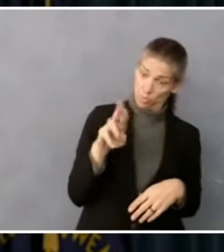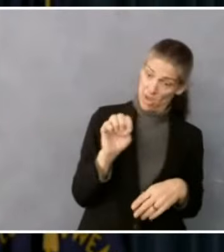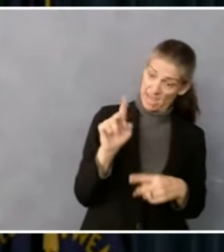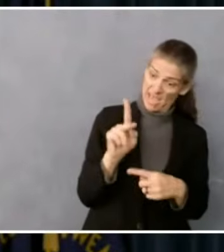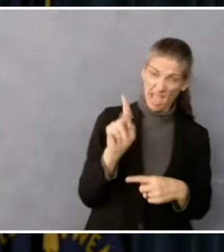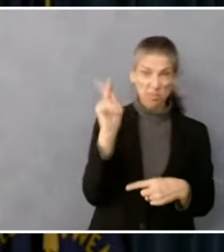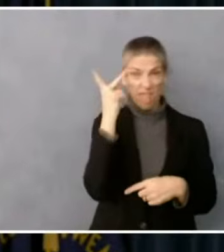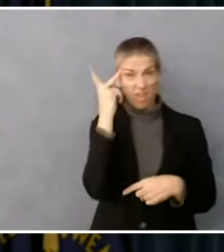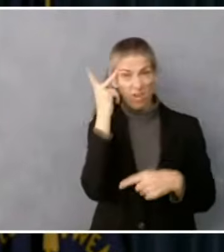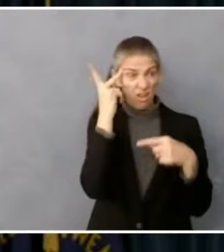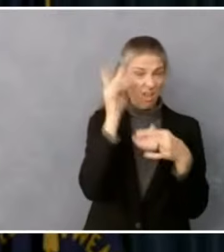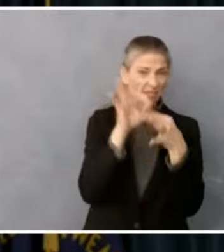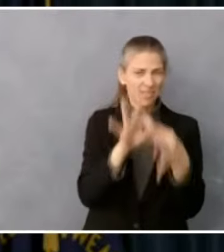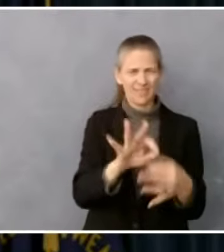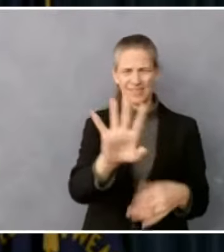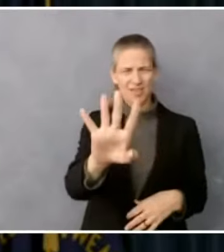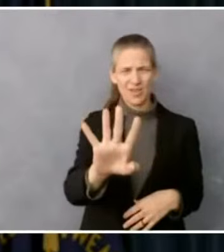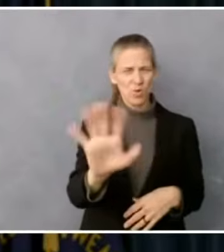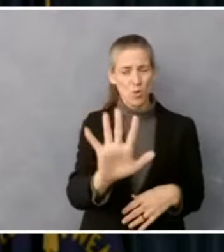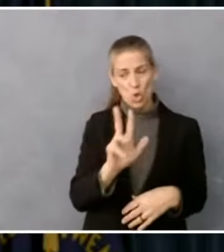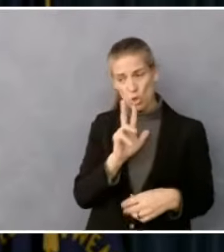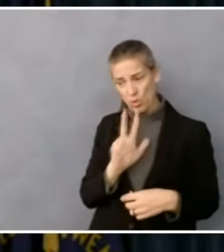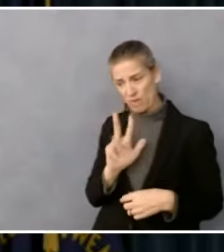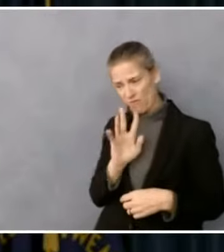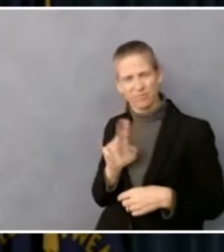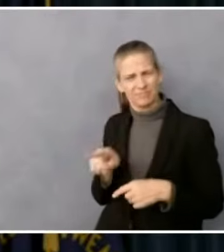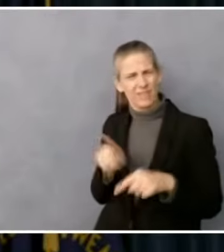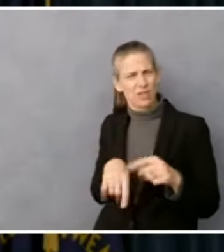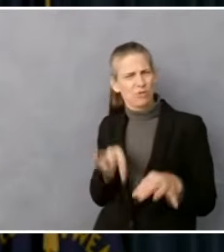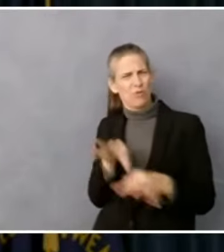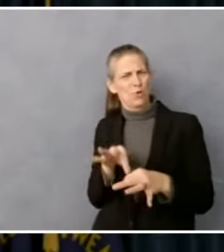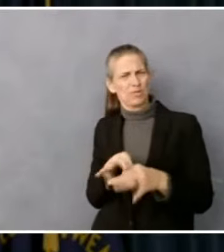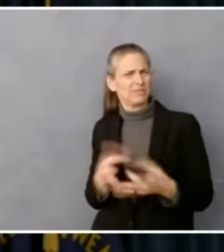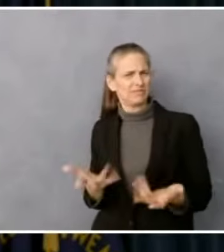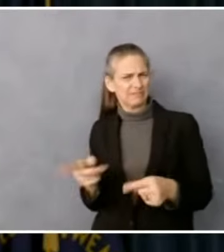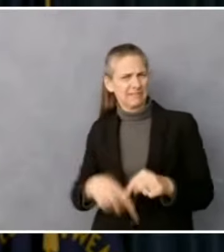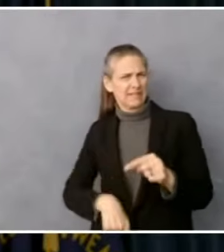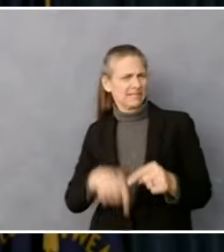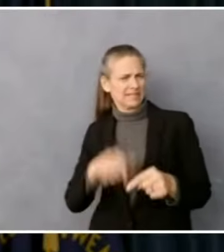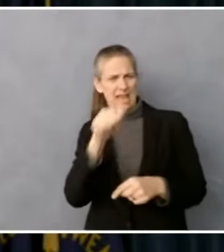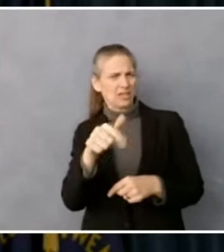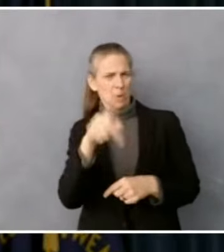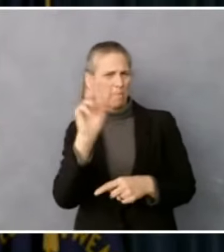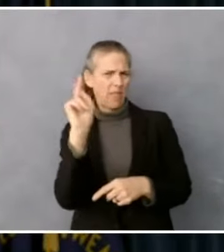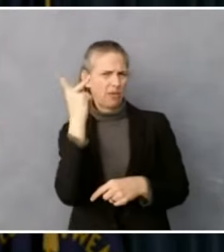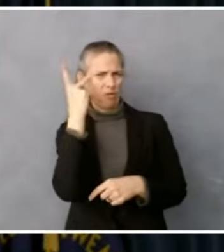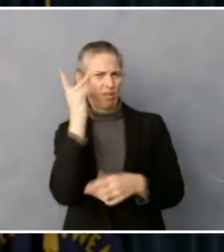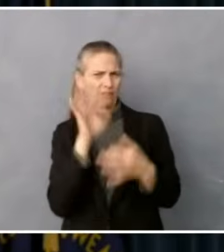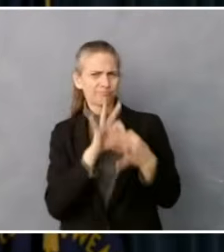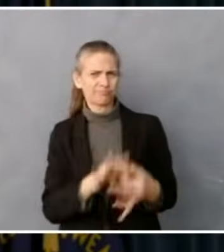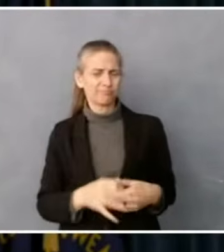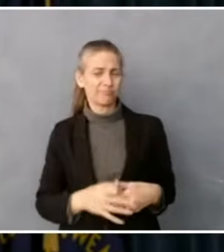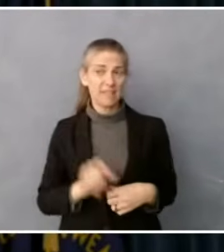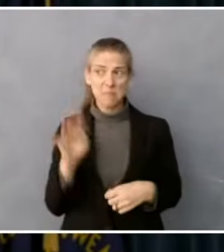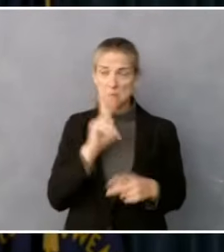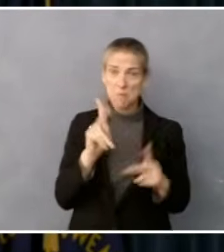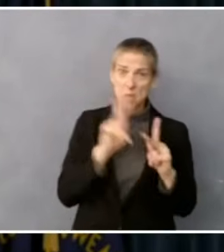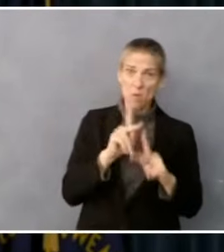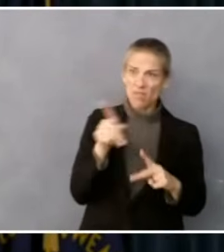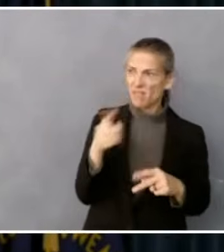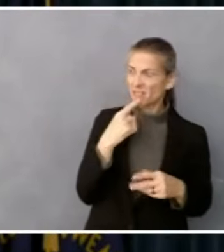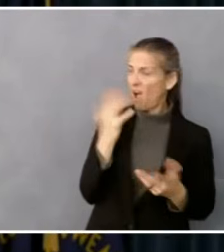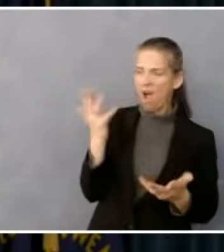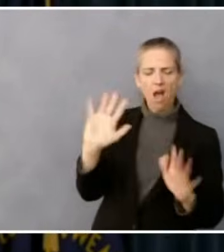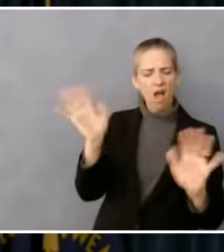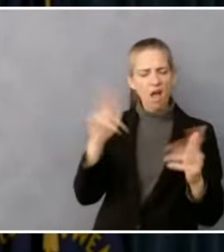vote. They are not registered. So if any of these folks are pushing back against this because they think it gives me a win, what